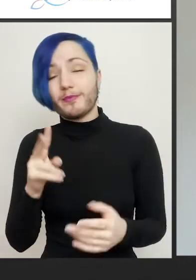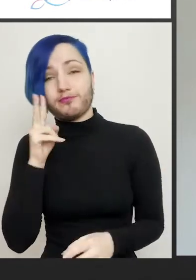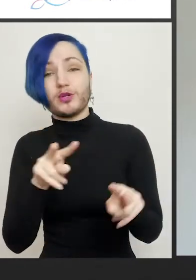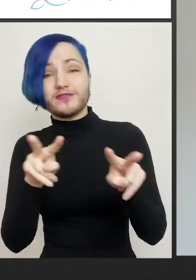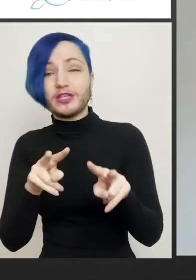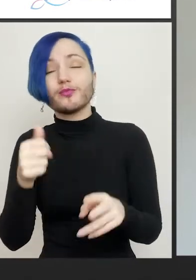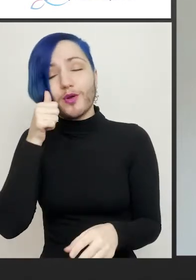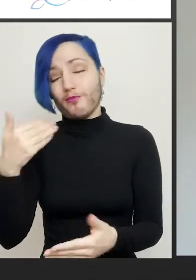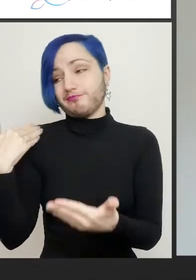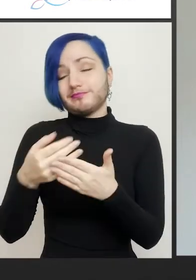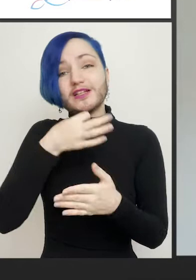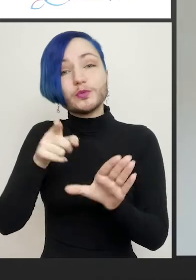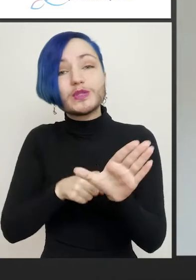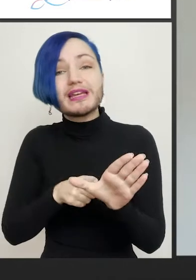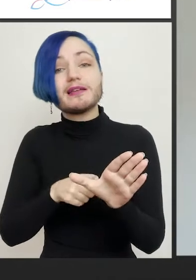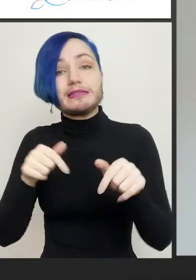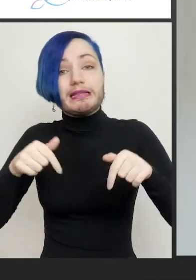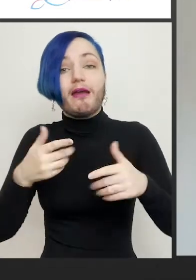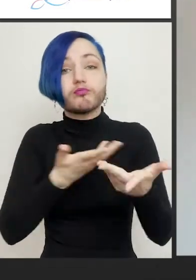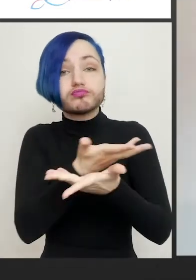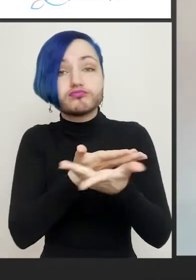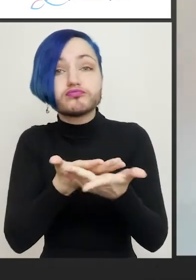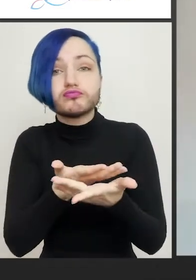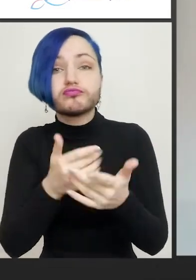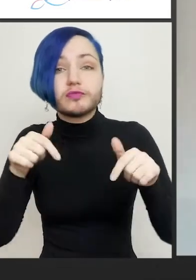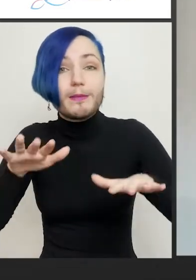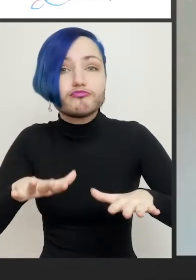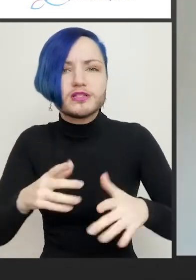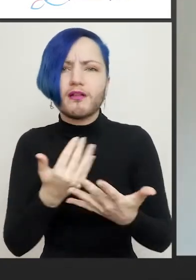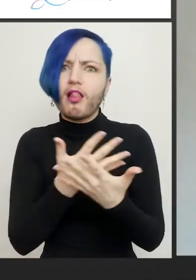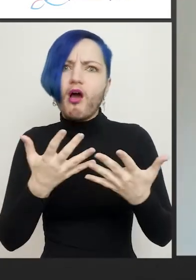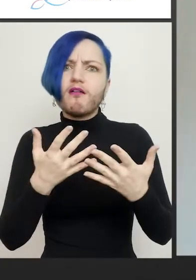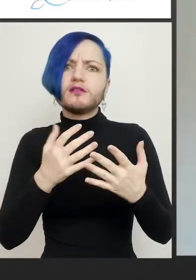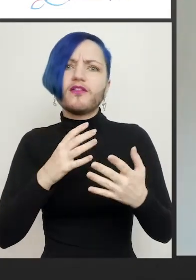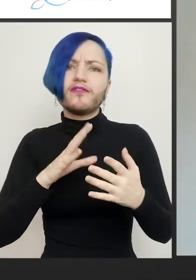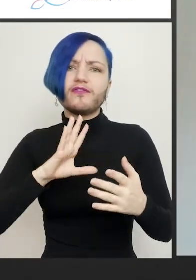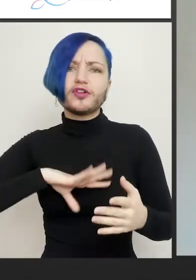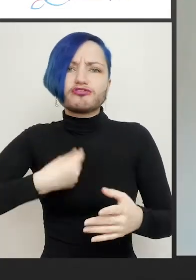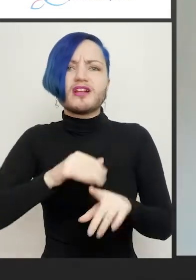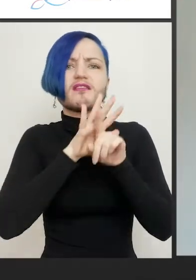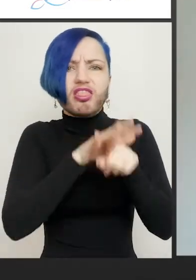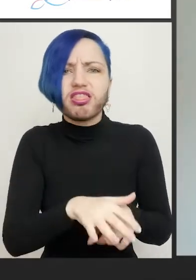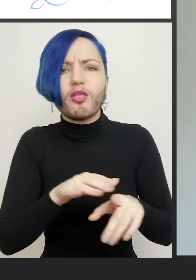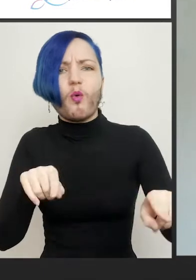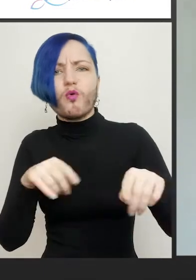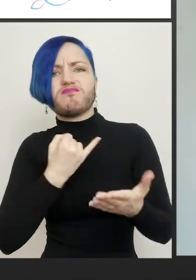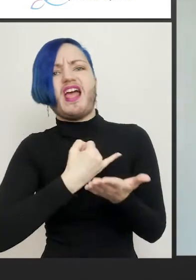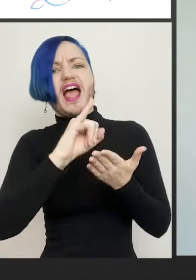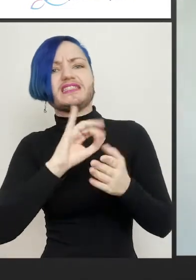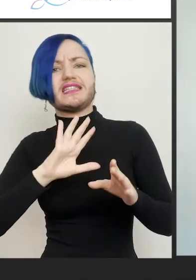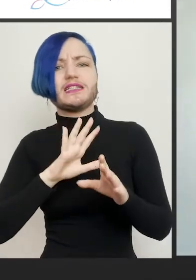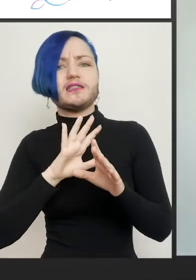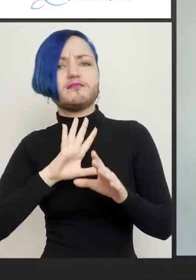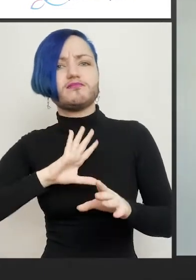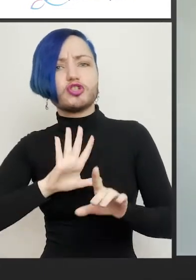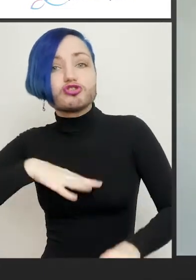few years in Britain, some of the discussion that's, the focus points of, there's been a lot of anti-trans content in the media, but it's not just that it's transphobic, it's